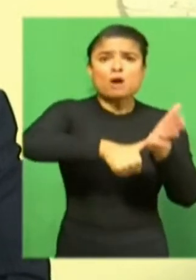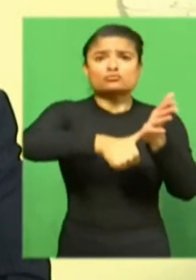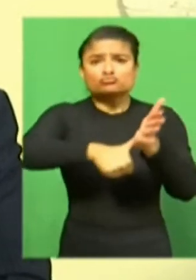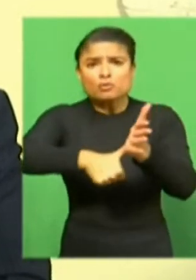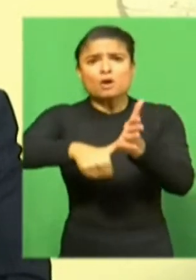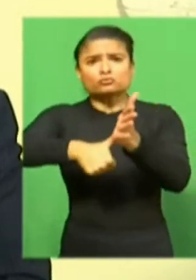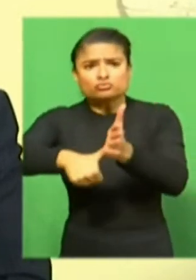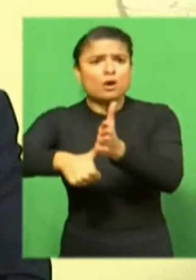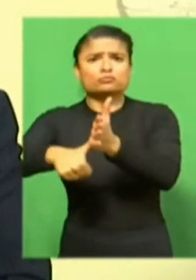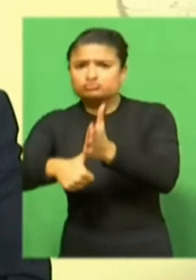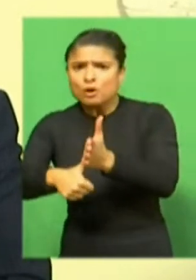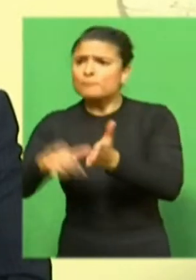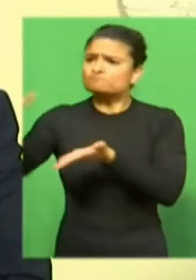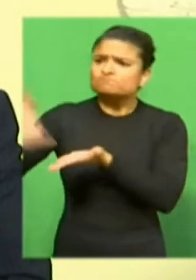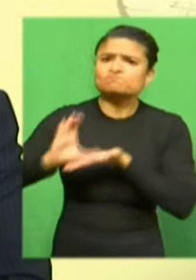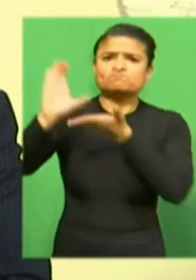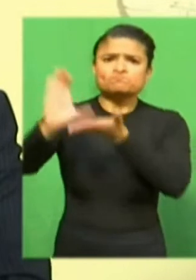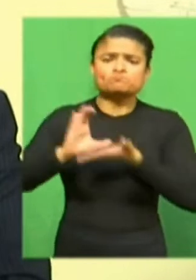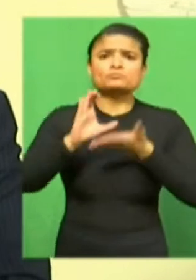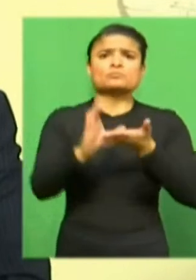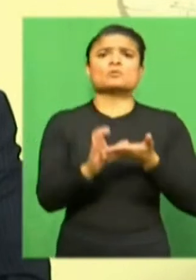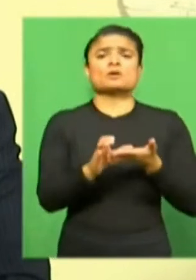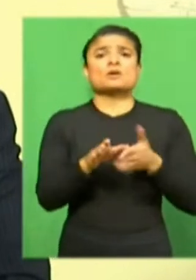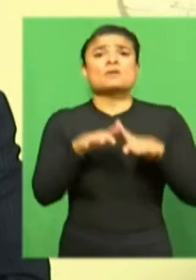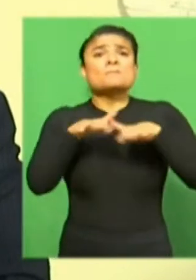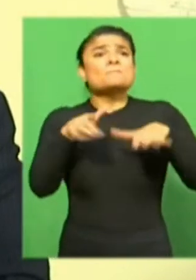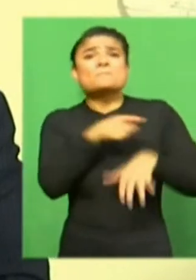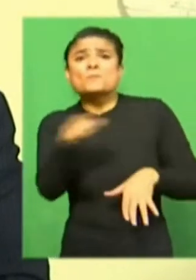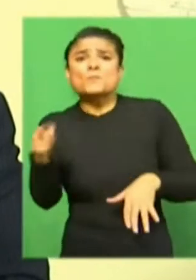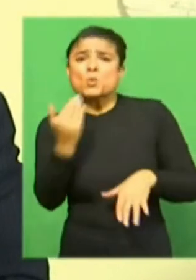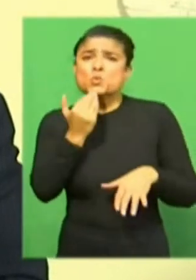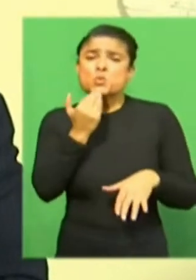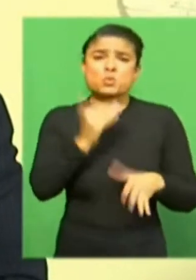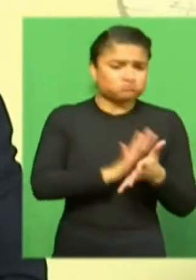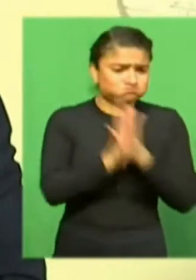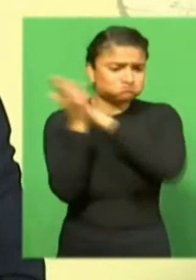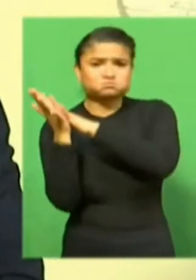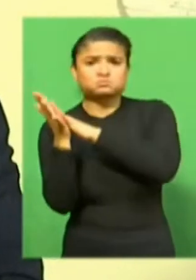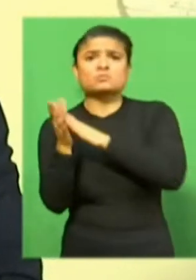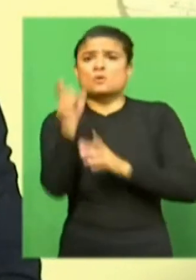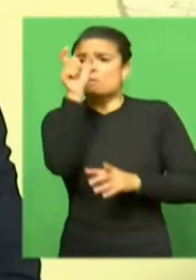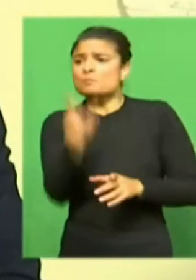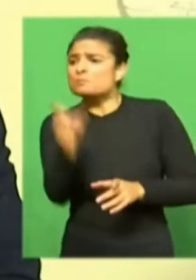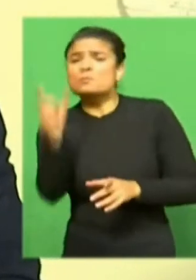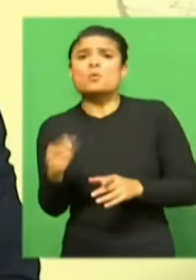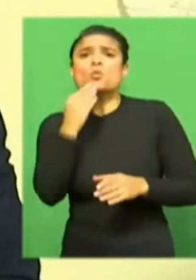who currently receive a child support grant to also apply.